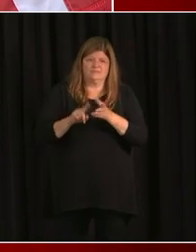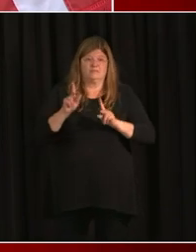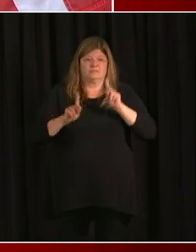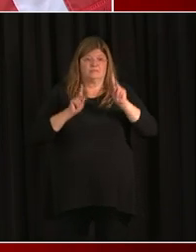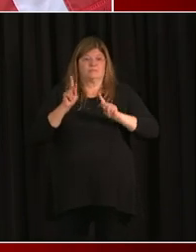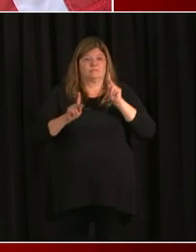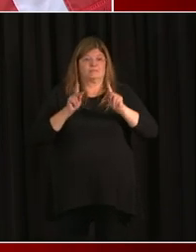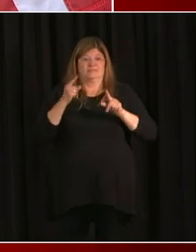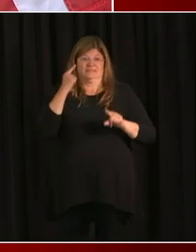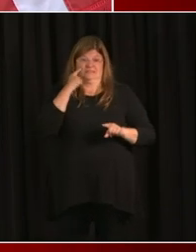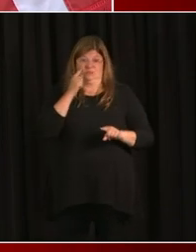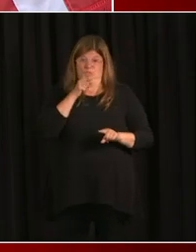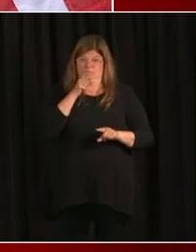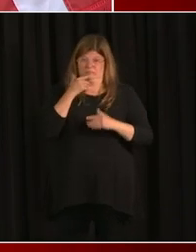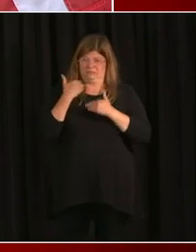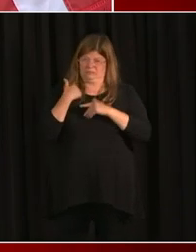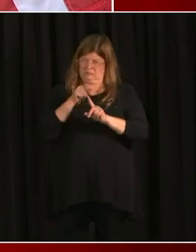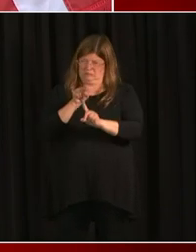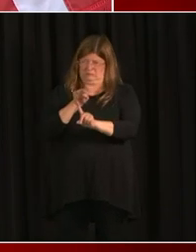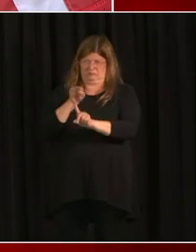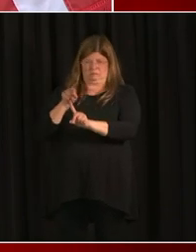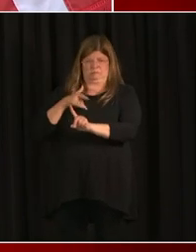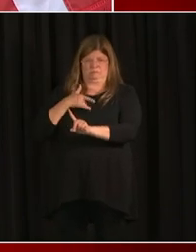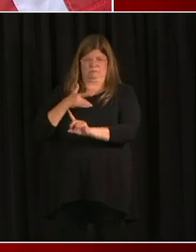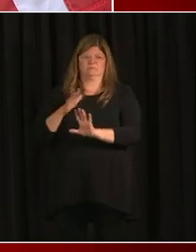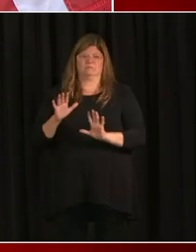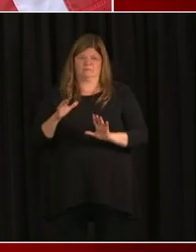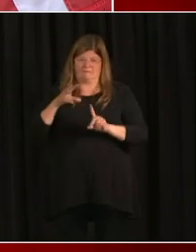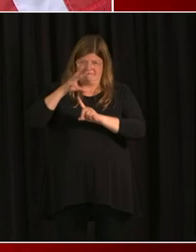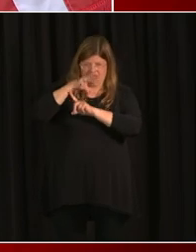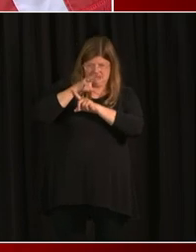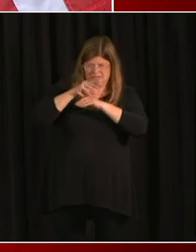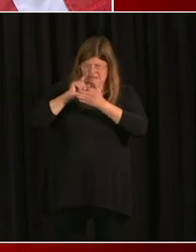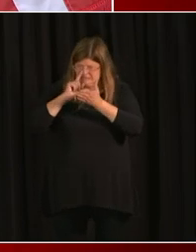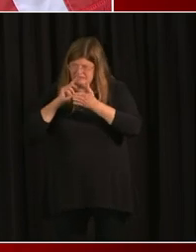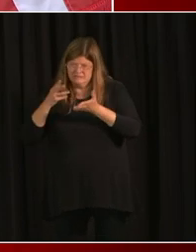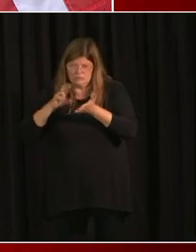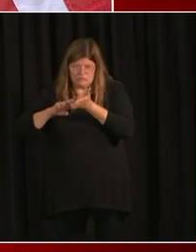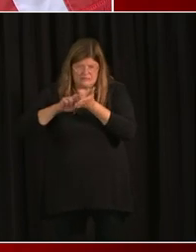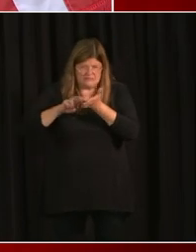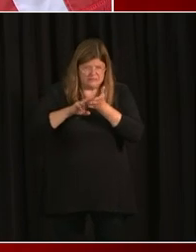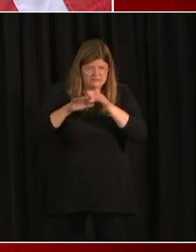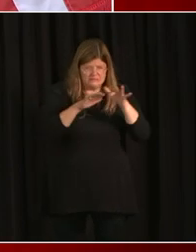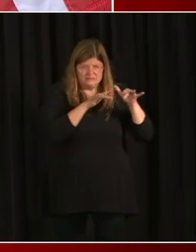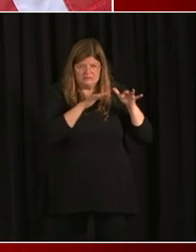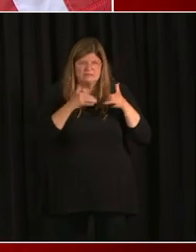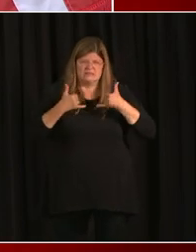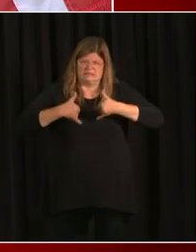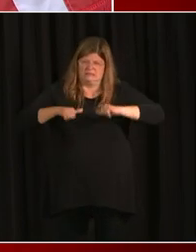we think who are known to the police and to be involved in a neighborhood conflict.